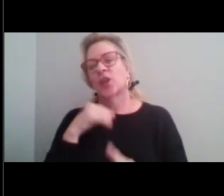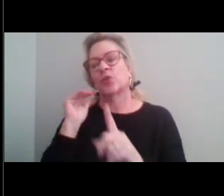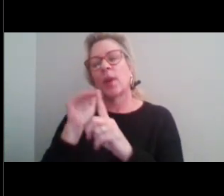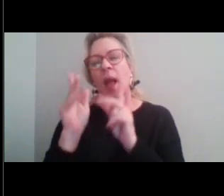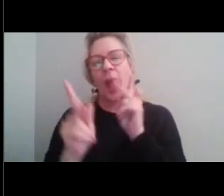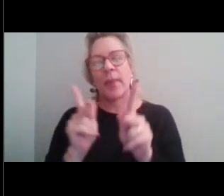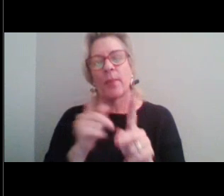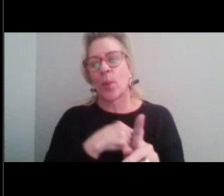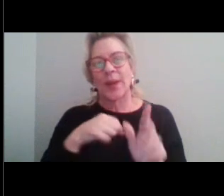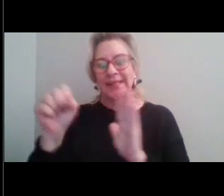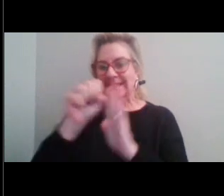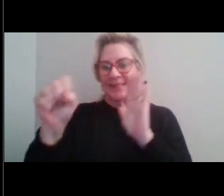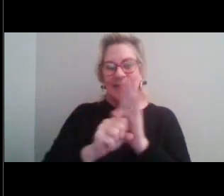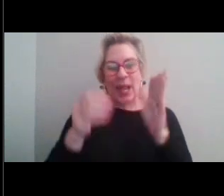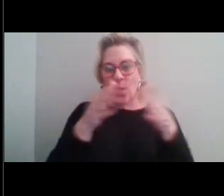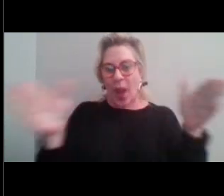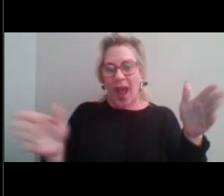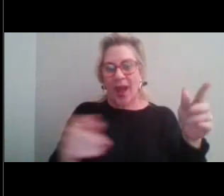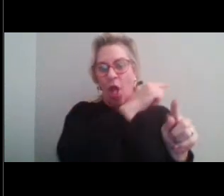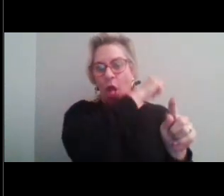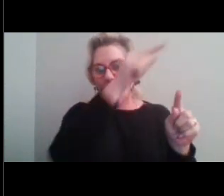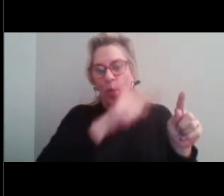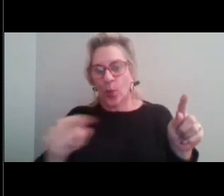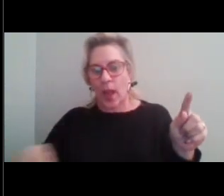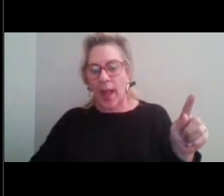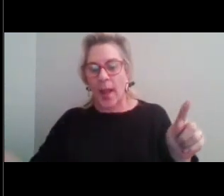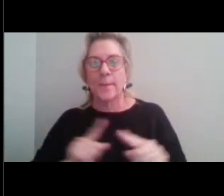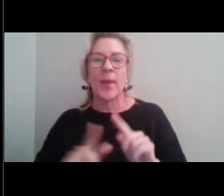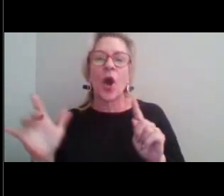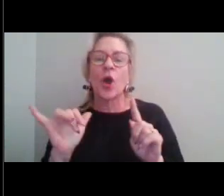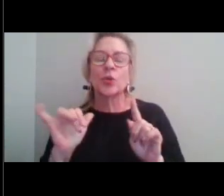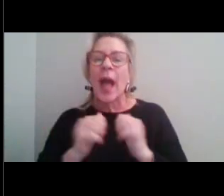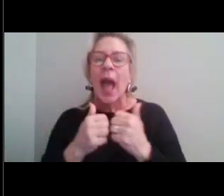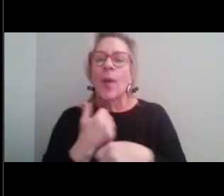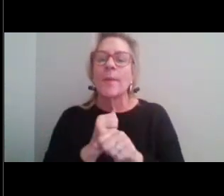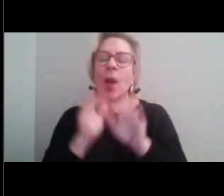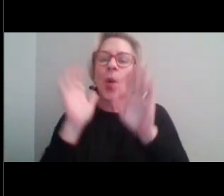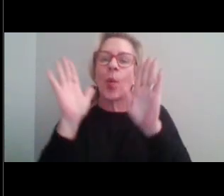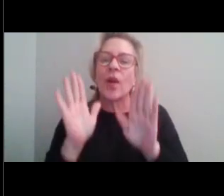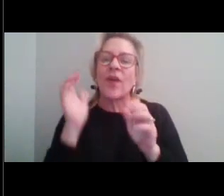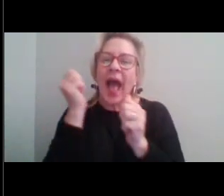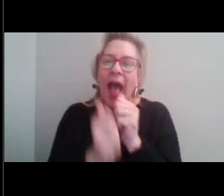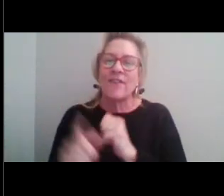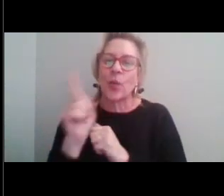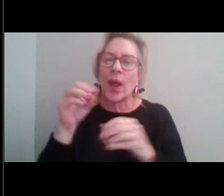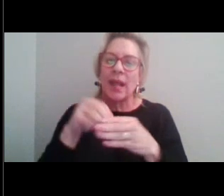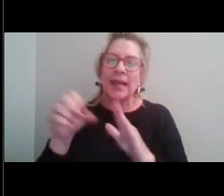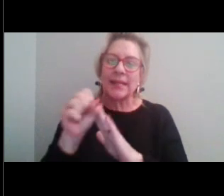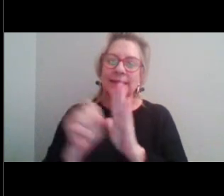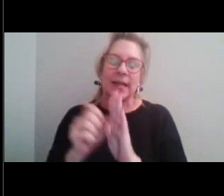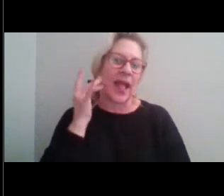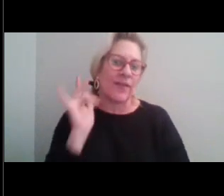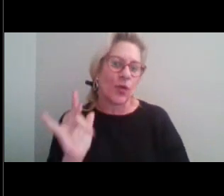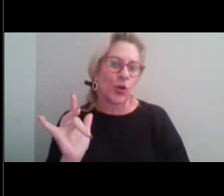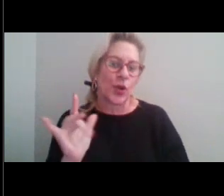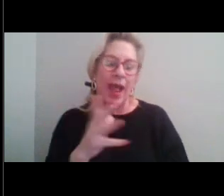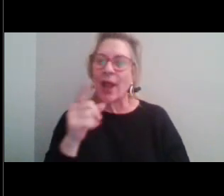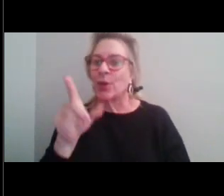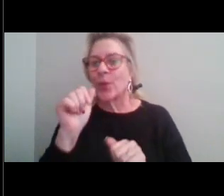statewide project. But also it's this opportunity to figure out how we make it great everywhere. And that is, you can only do that through